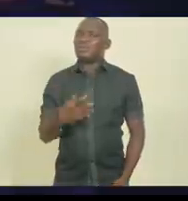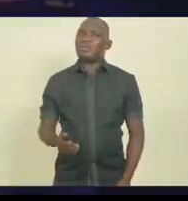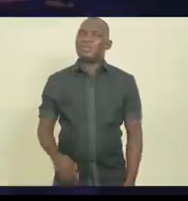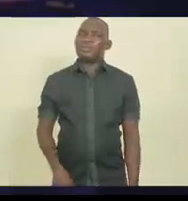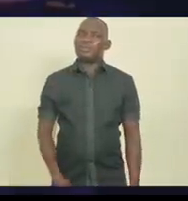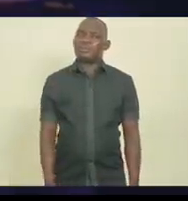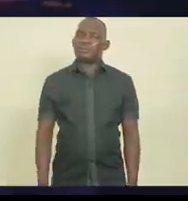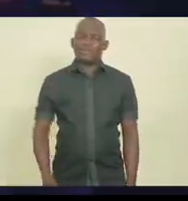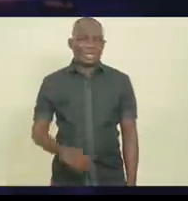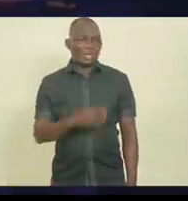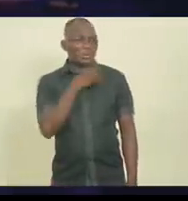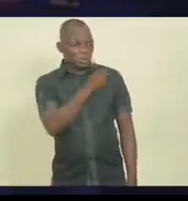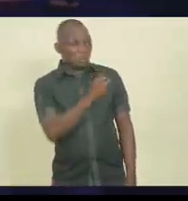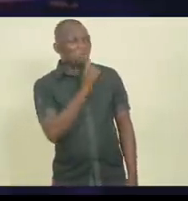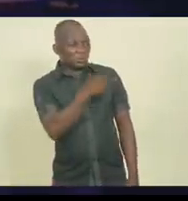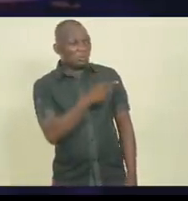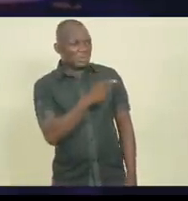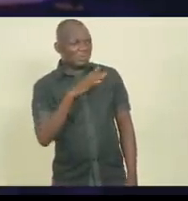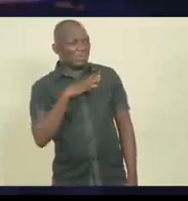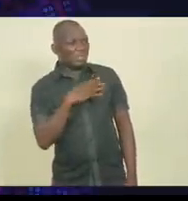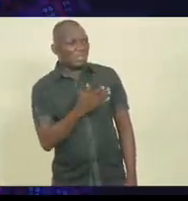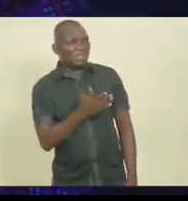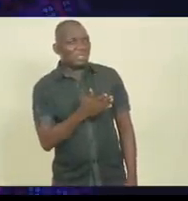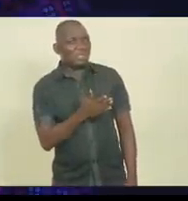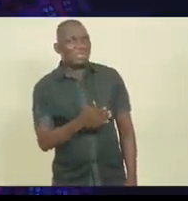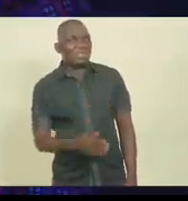But are you sure you're fine?